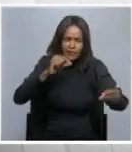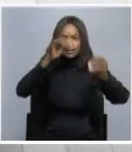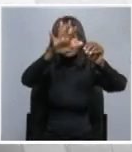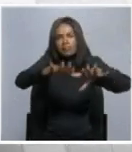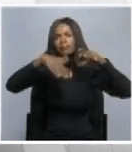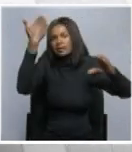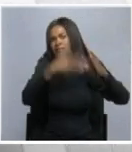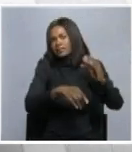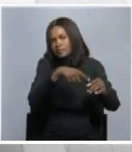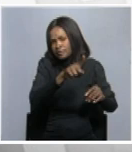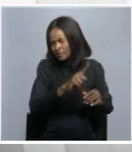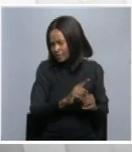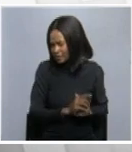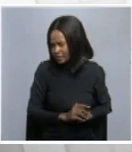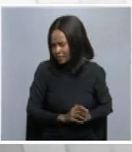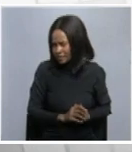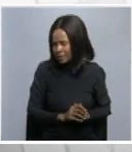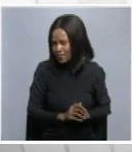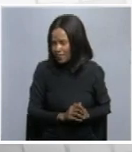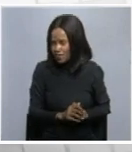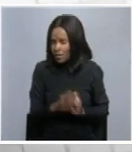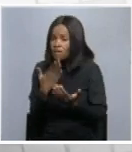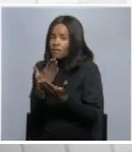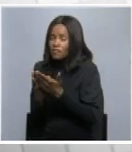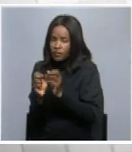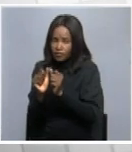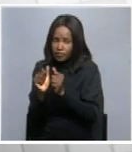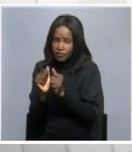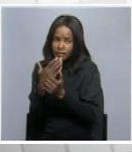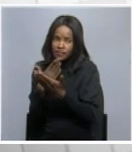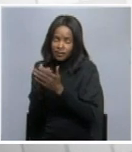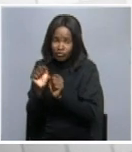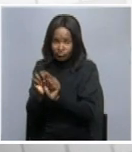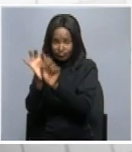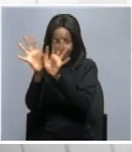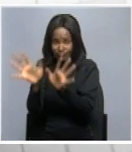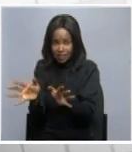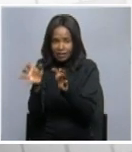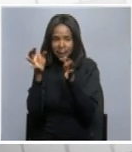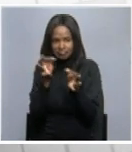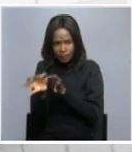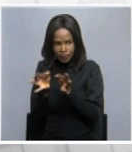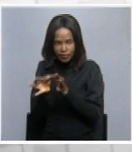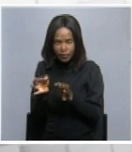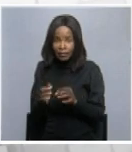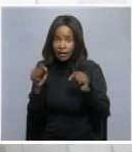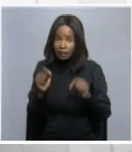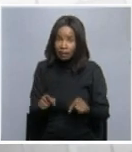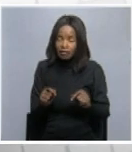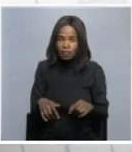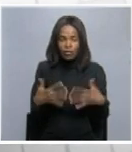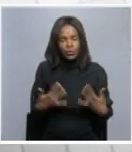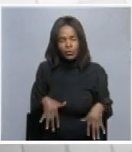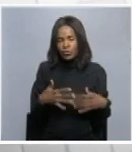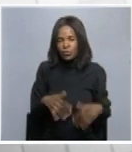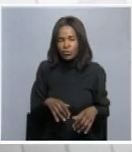President. Fantastic. Thank you for that clarity, sir. Of course, this situation is one of urgency when you